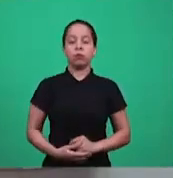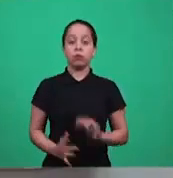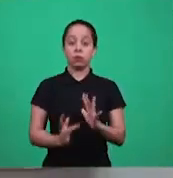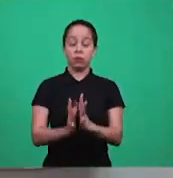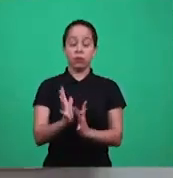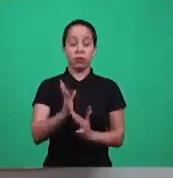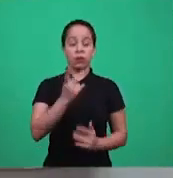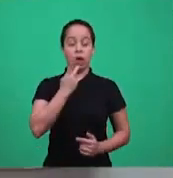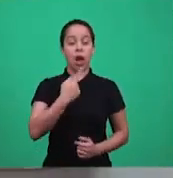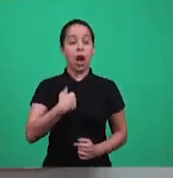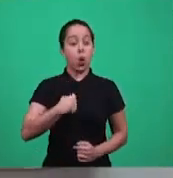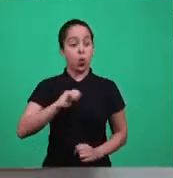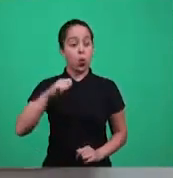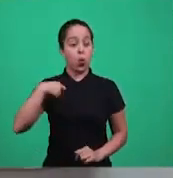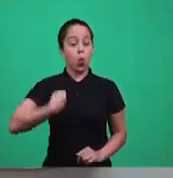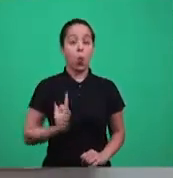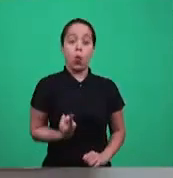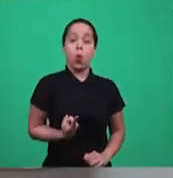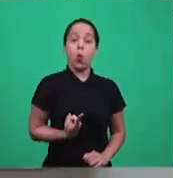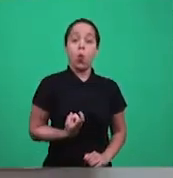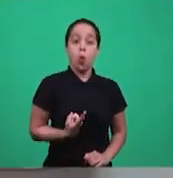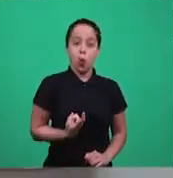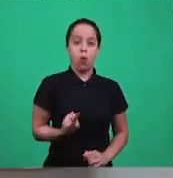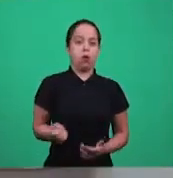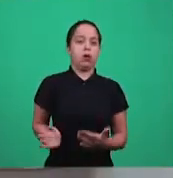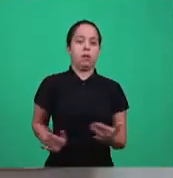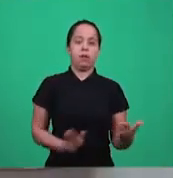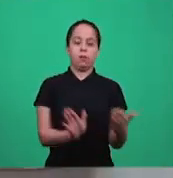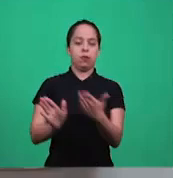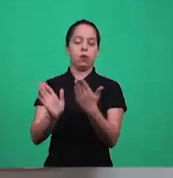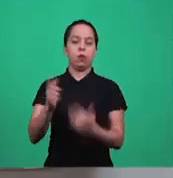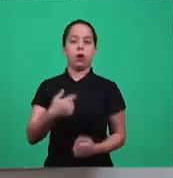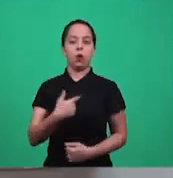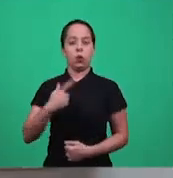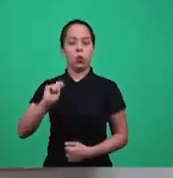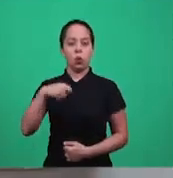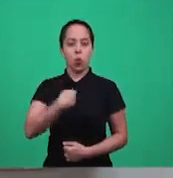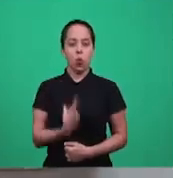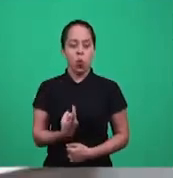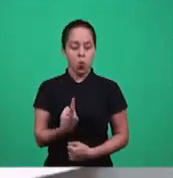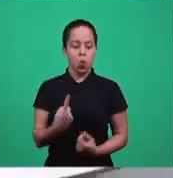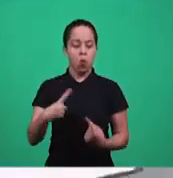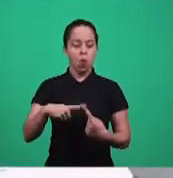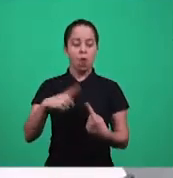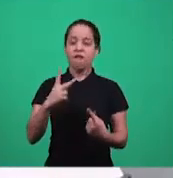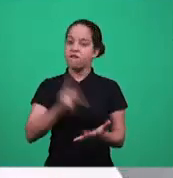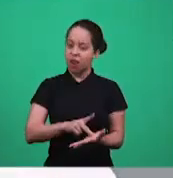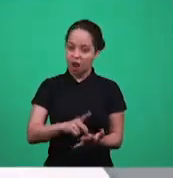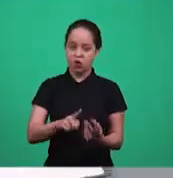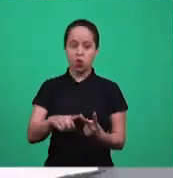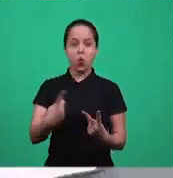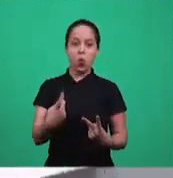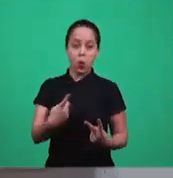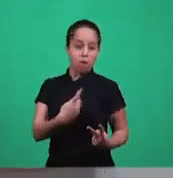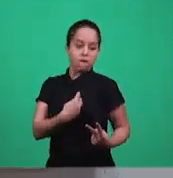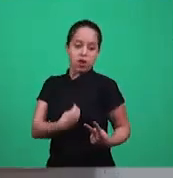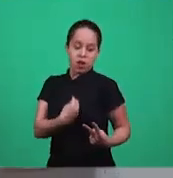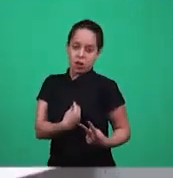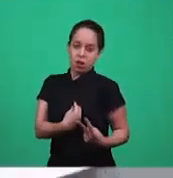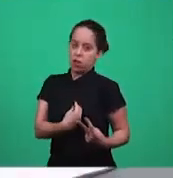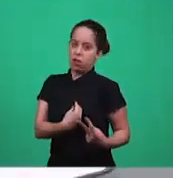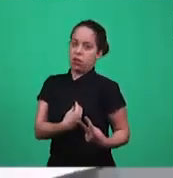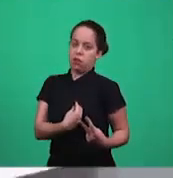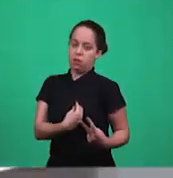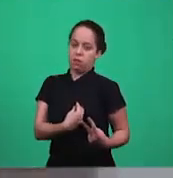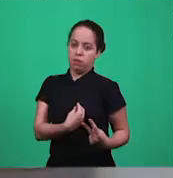I am the way. The way is his title. The truth and